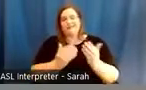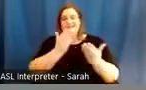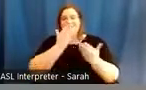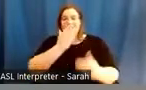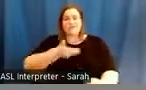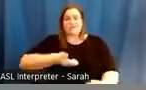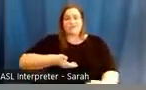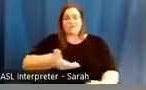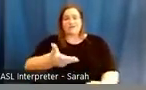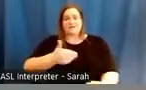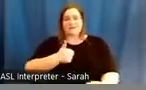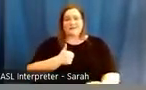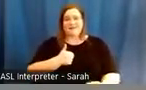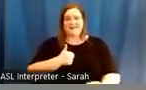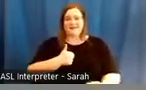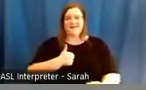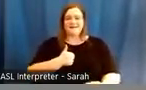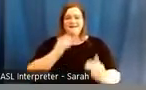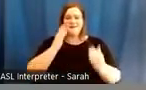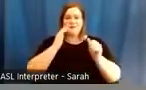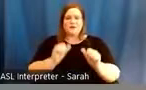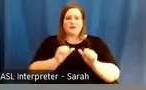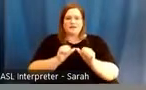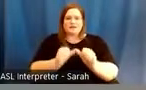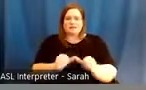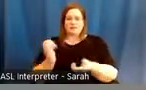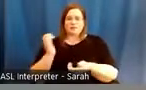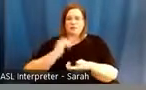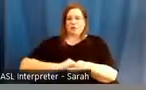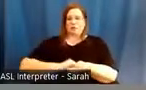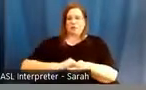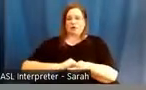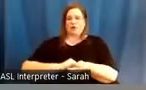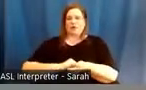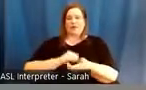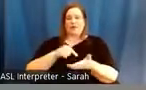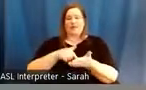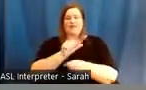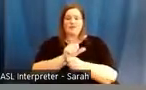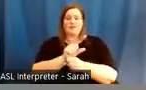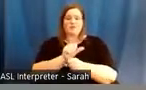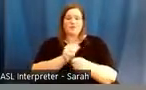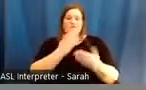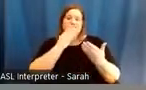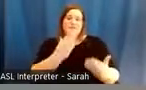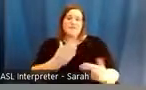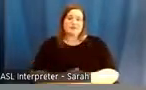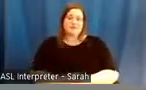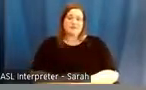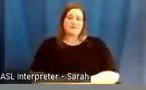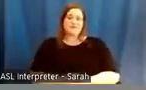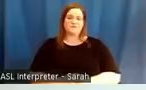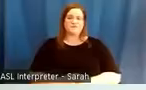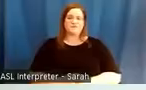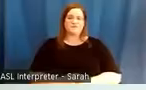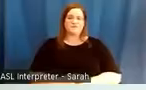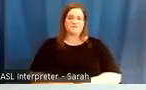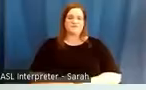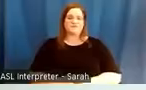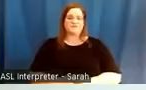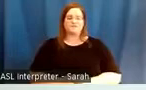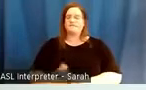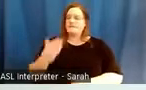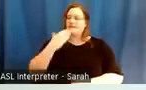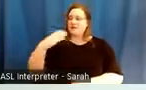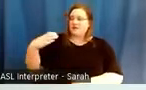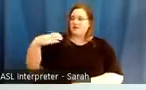and hope that we can continue to partner in this work. Thank you. Thank you, Commissioner